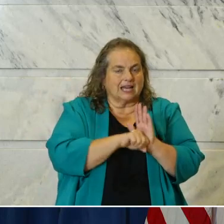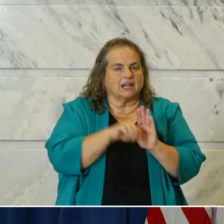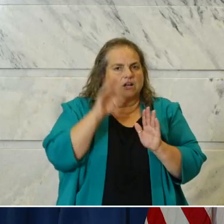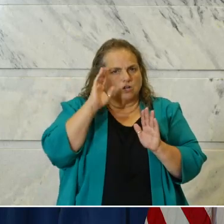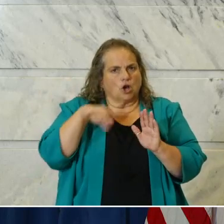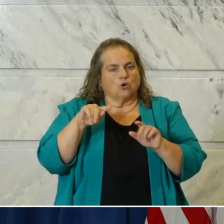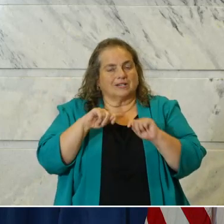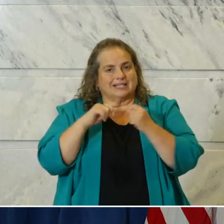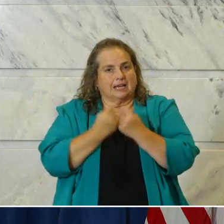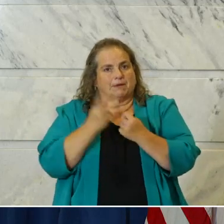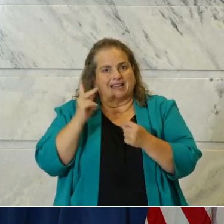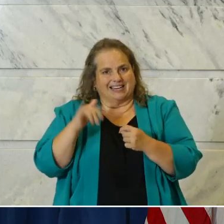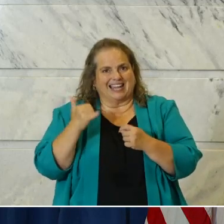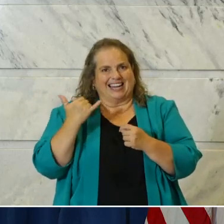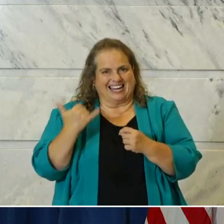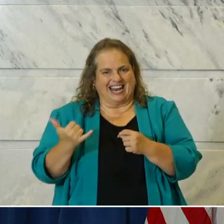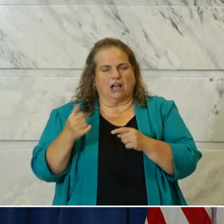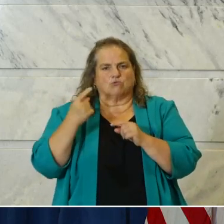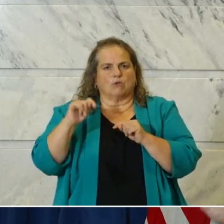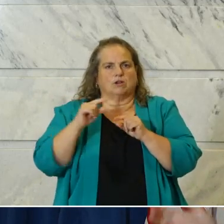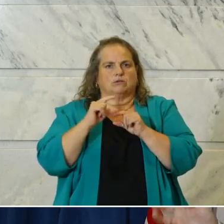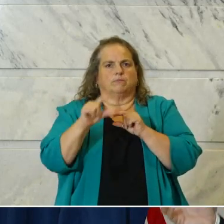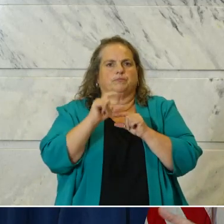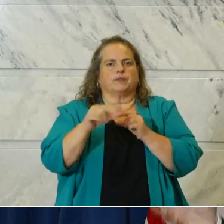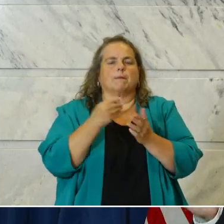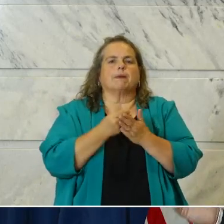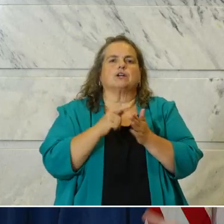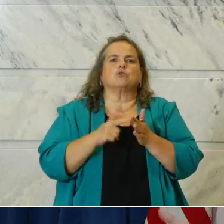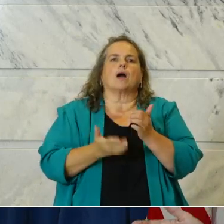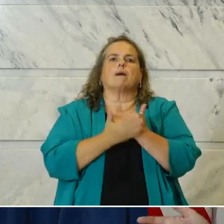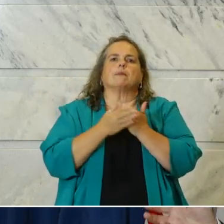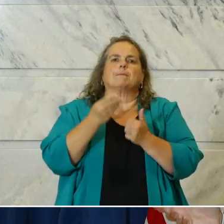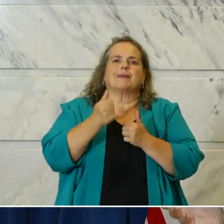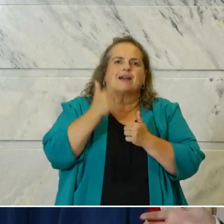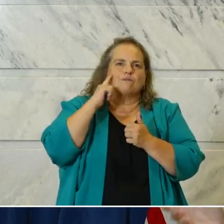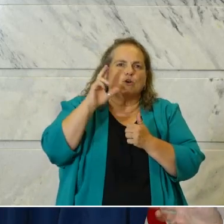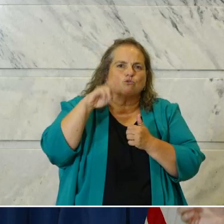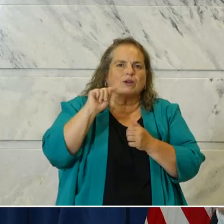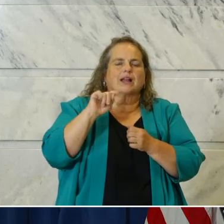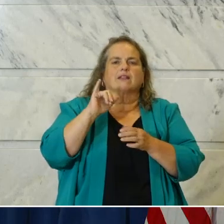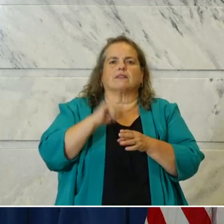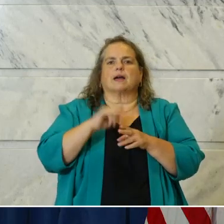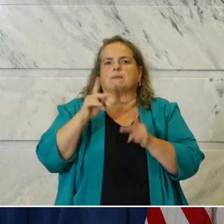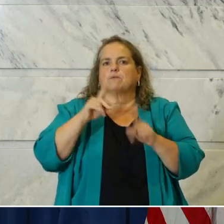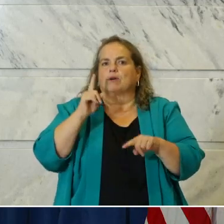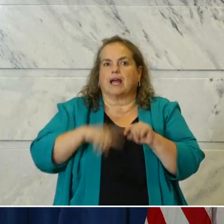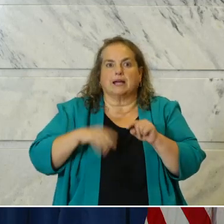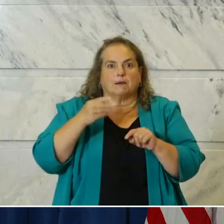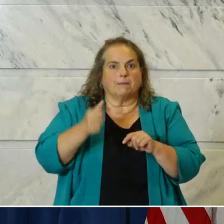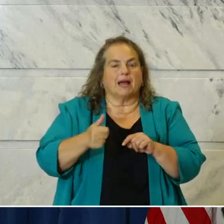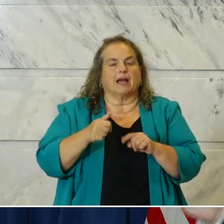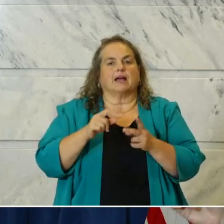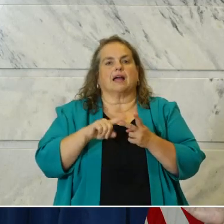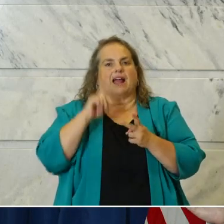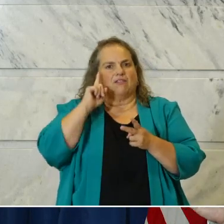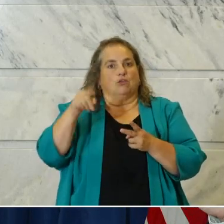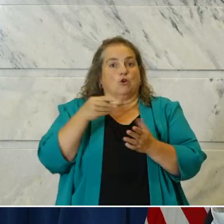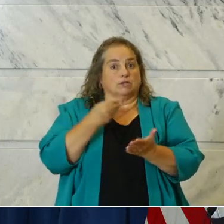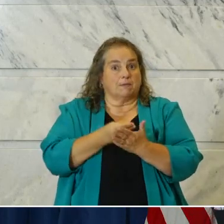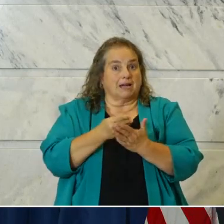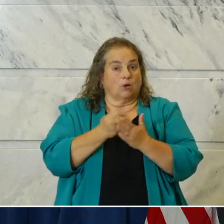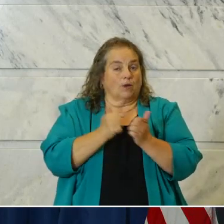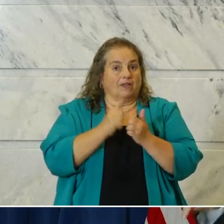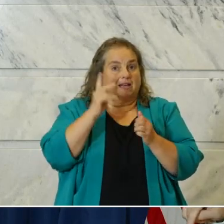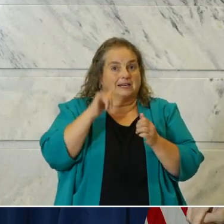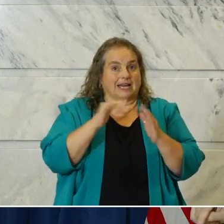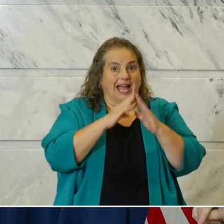is also putting in some additional money. I know our community action councils, there is money. I believe Kentucky Housing